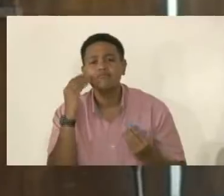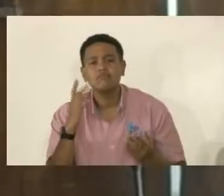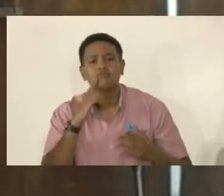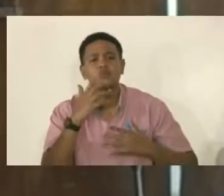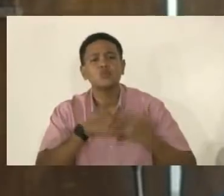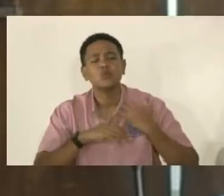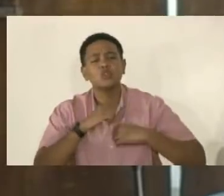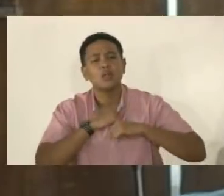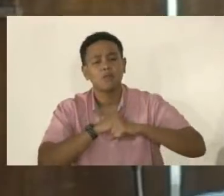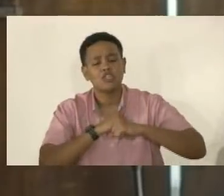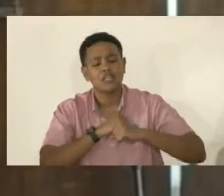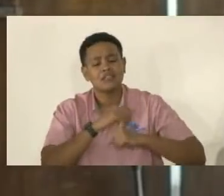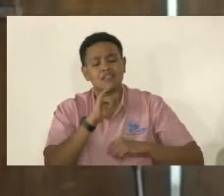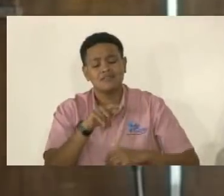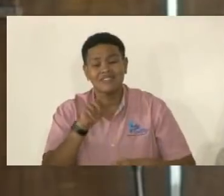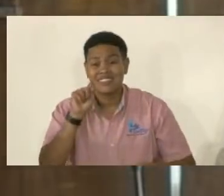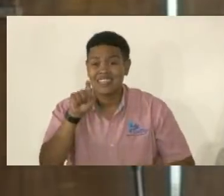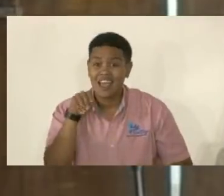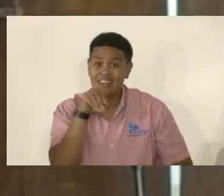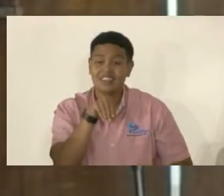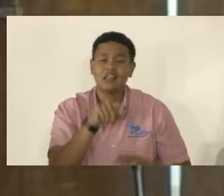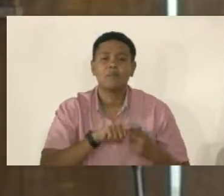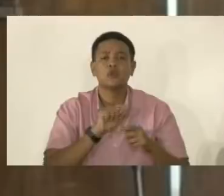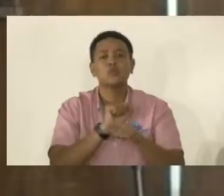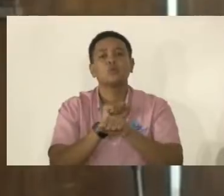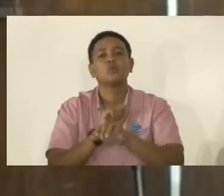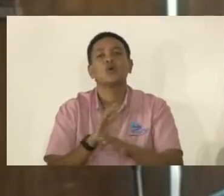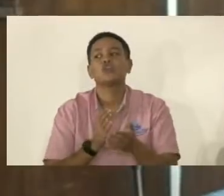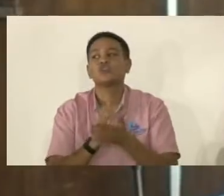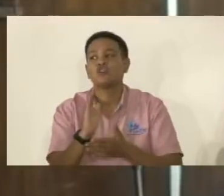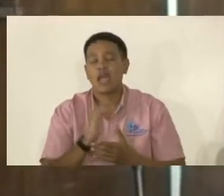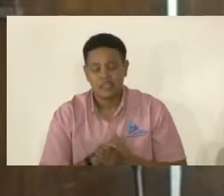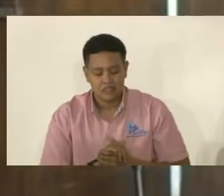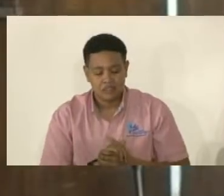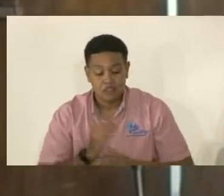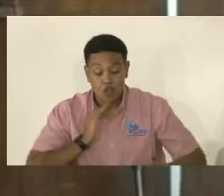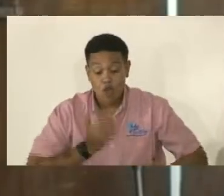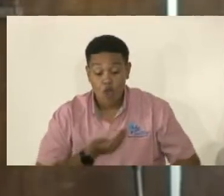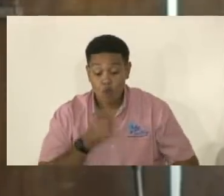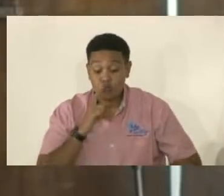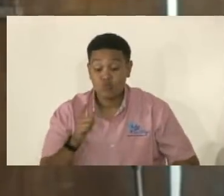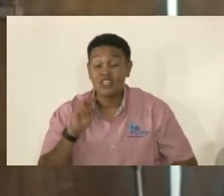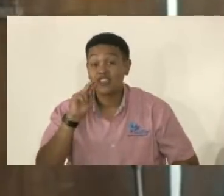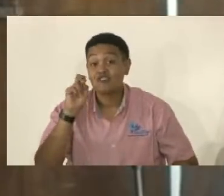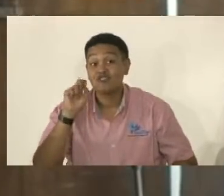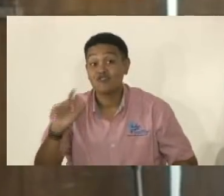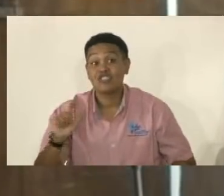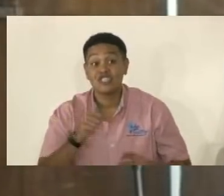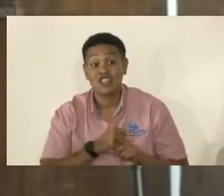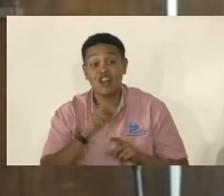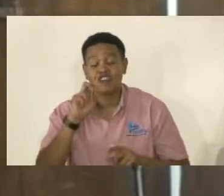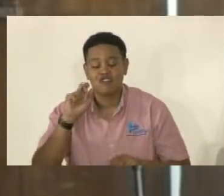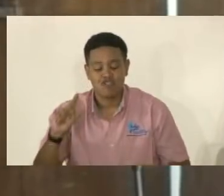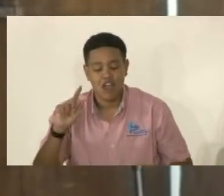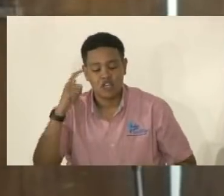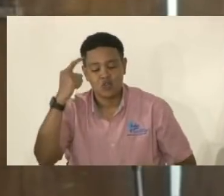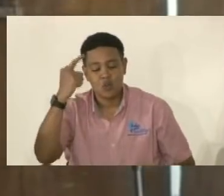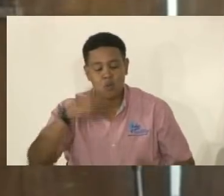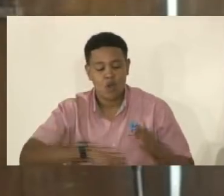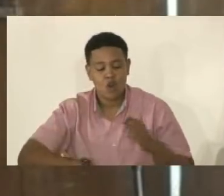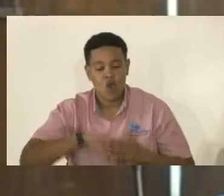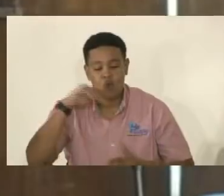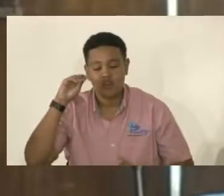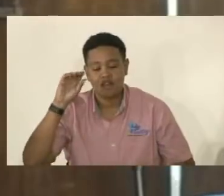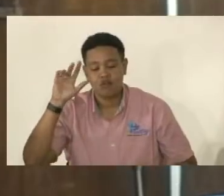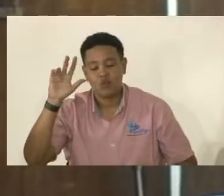protection, taxation, and workers' rights. Our regional rank is 21 out of